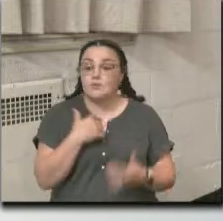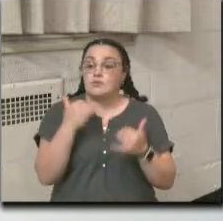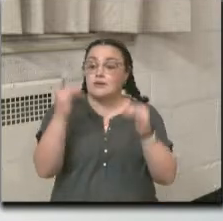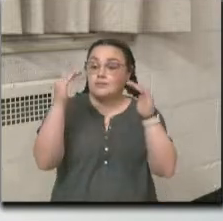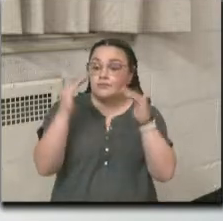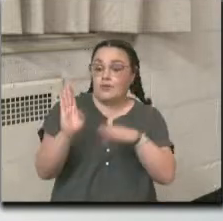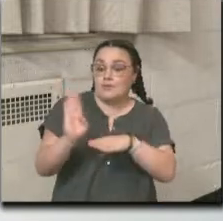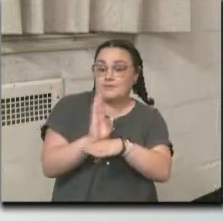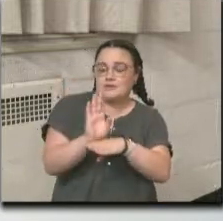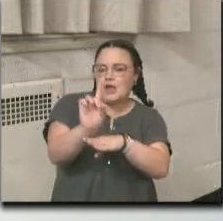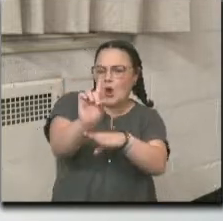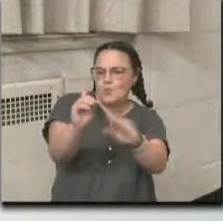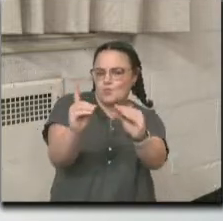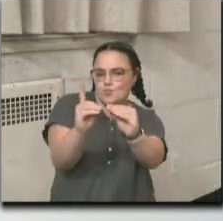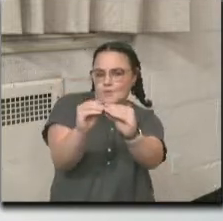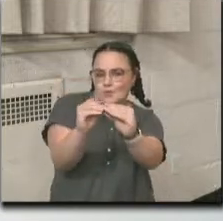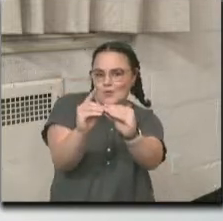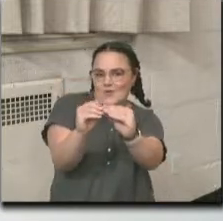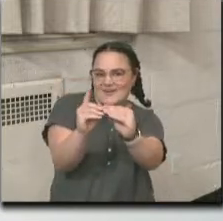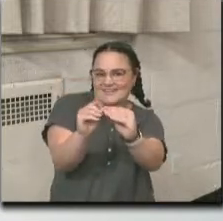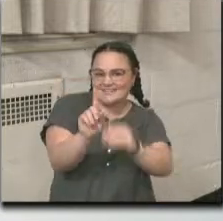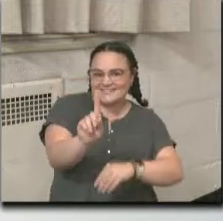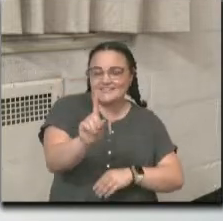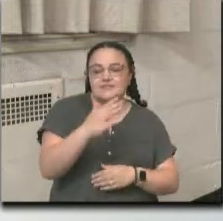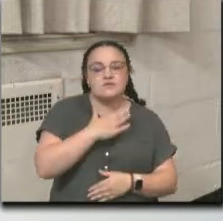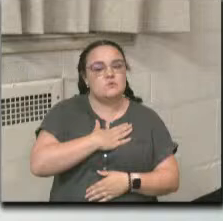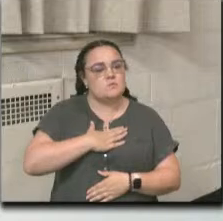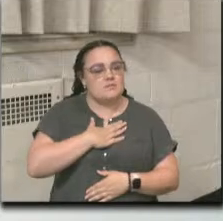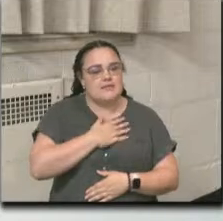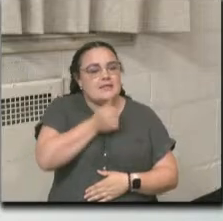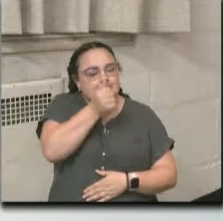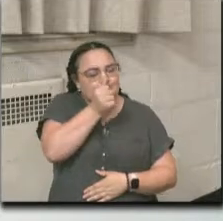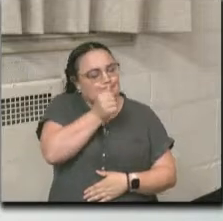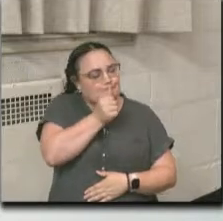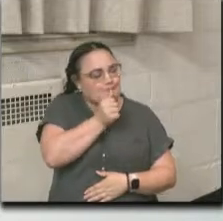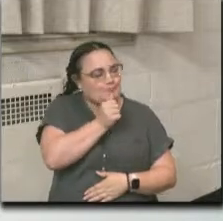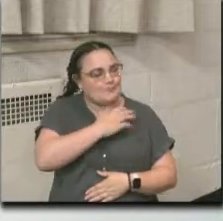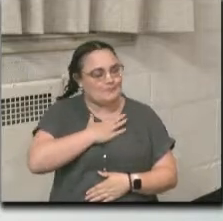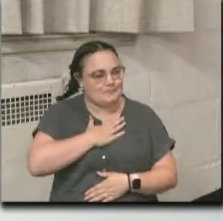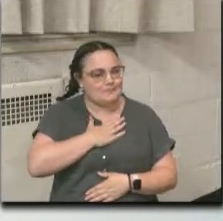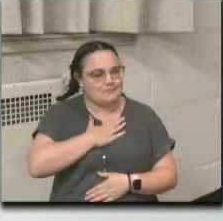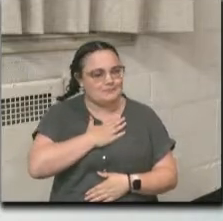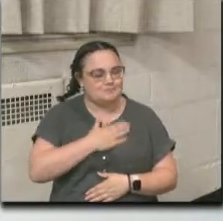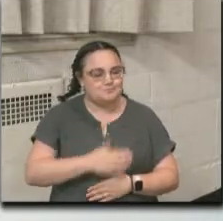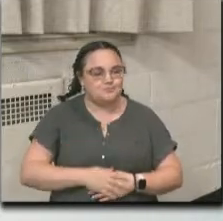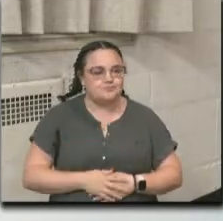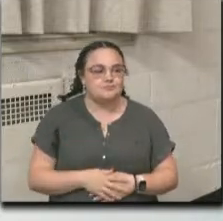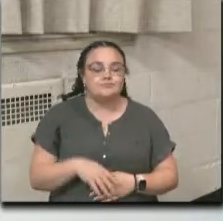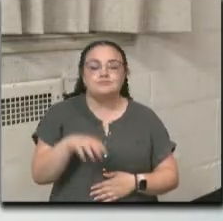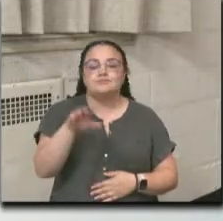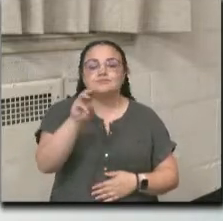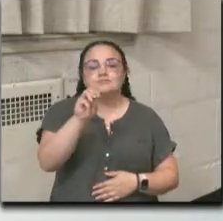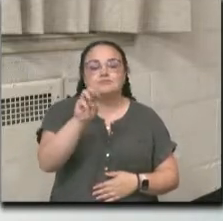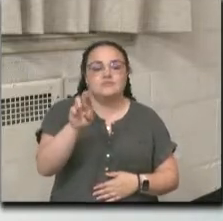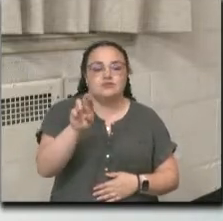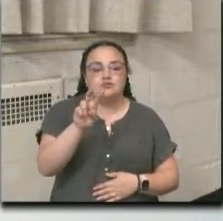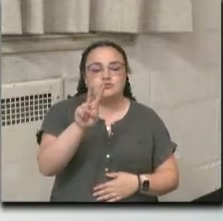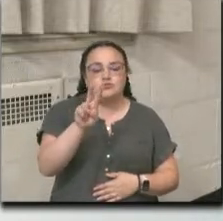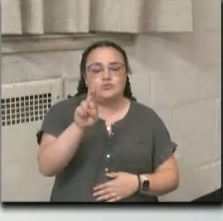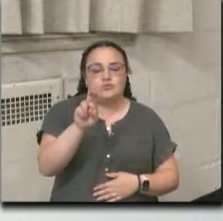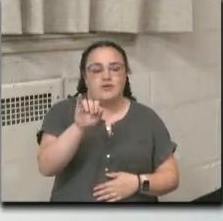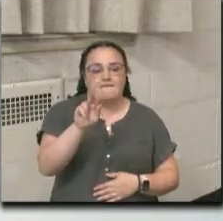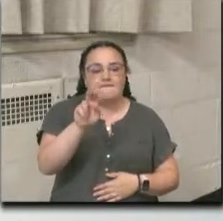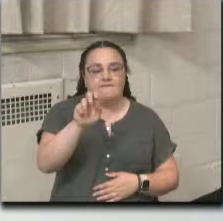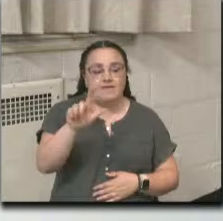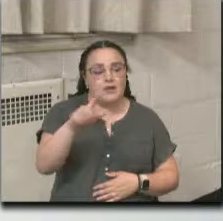have one more thing to do. So please just bear with me. Mr. Ravel, could you come